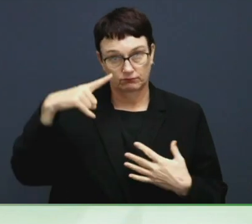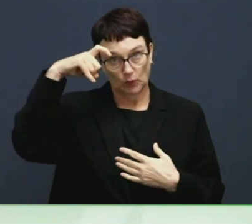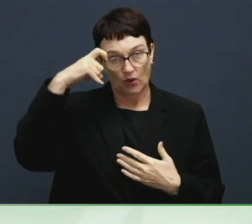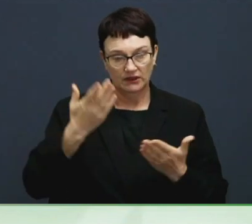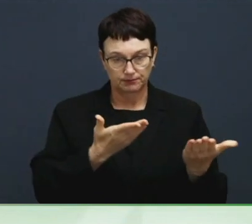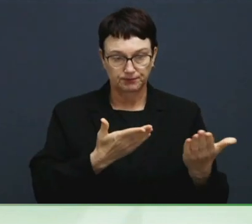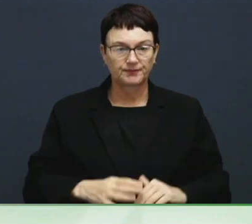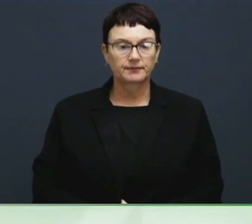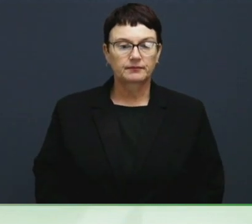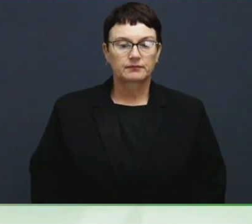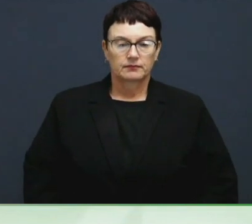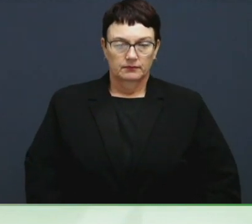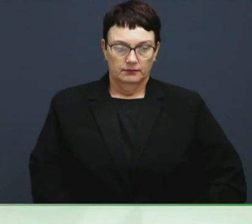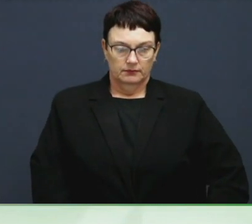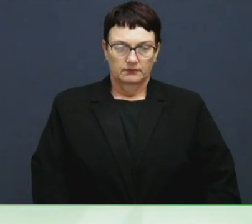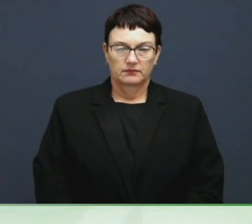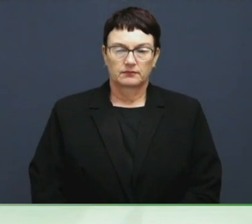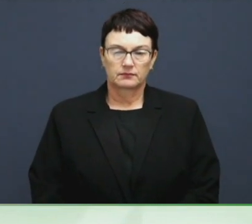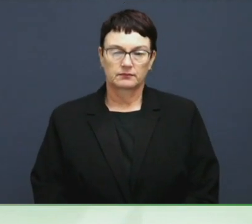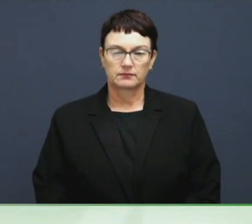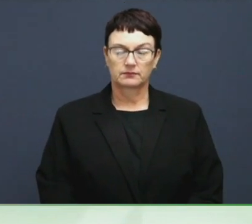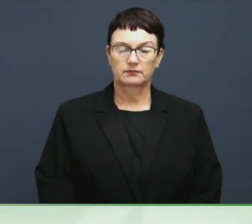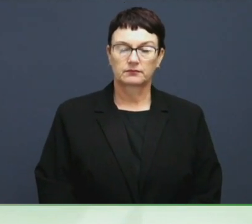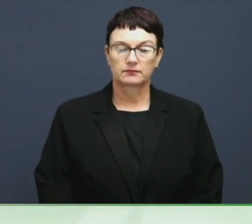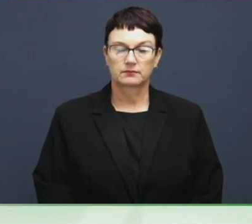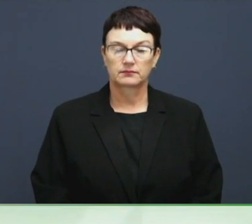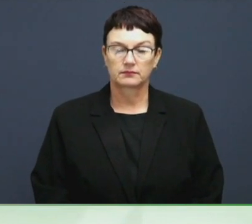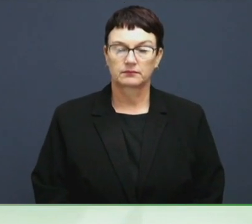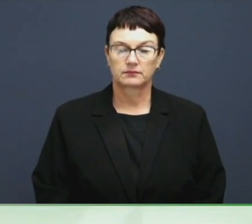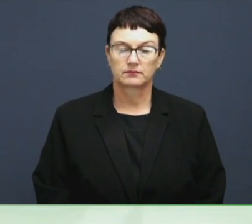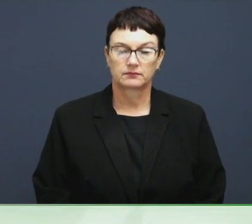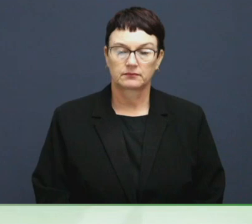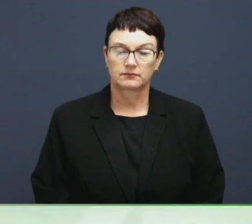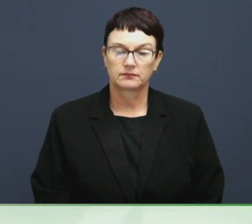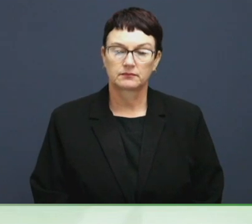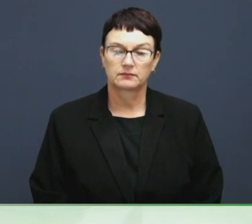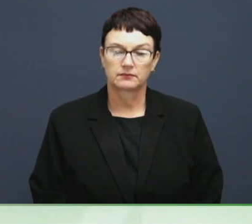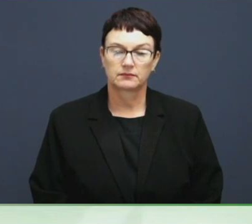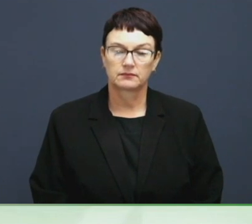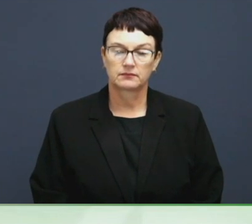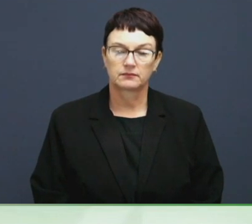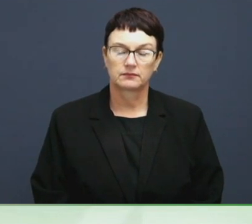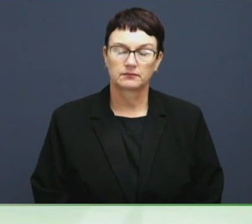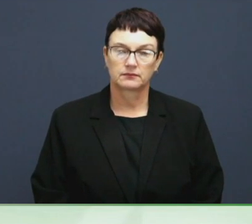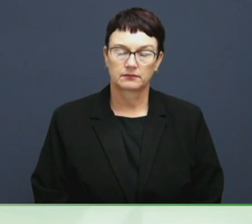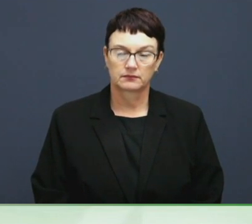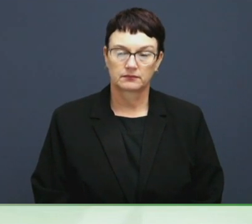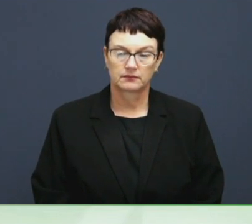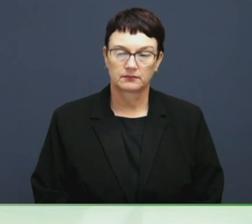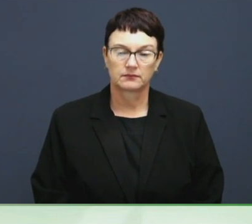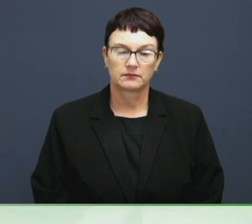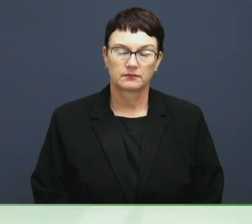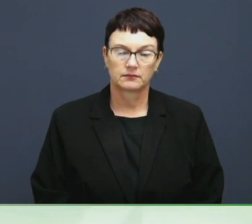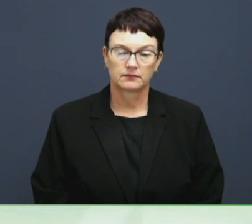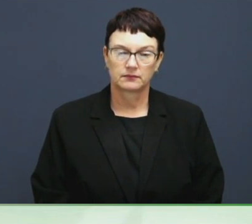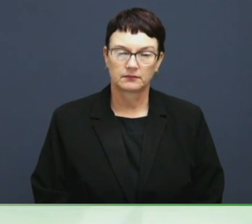you imagine what people with disabilities need, you're doing something wrong. You have to make products after